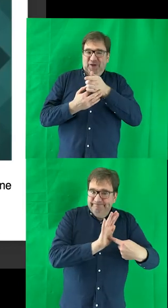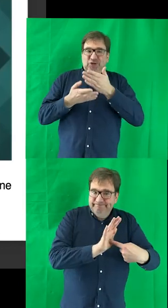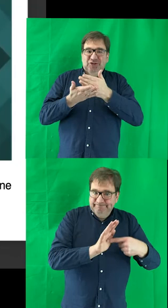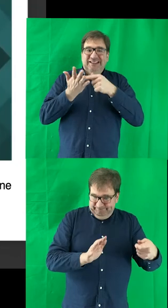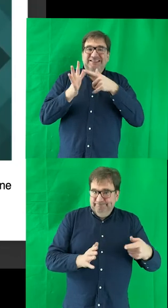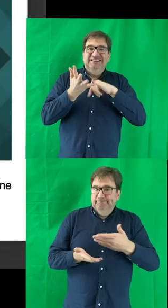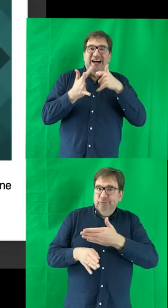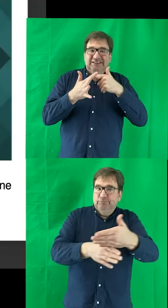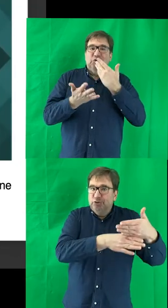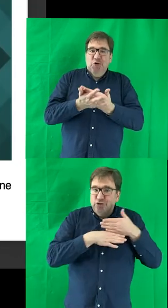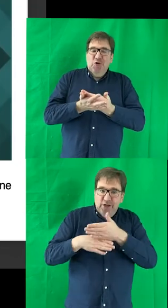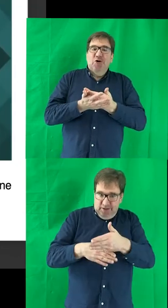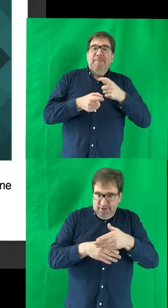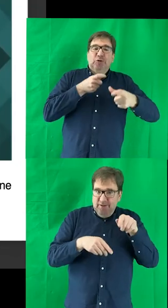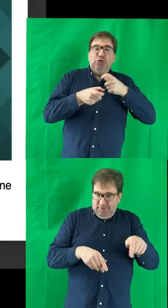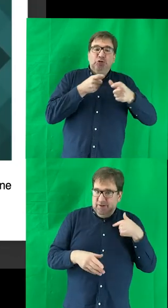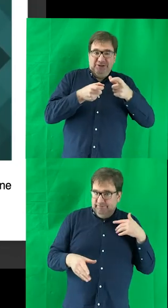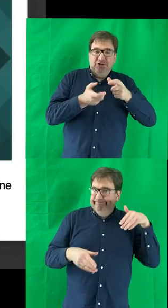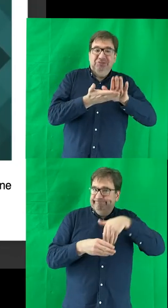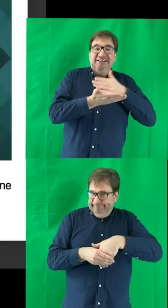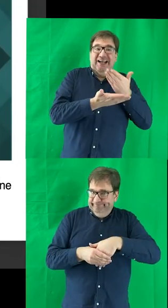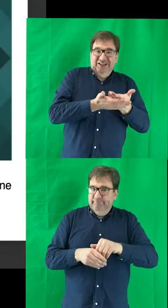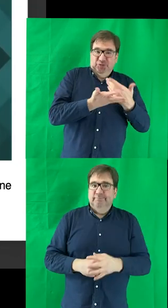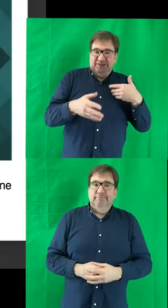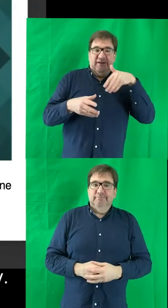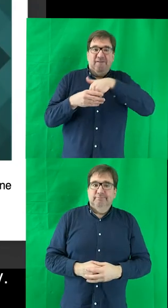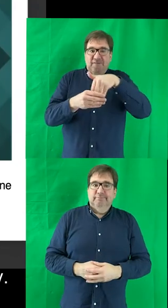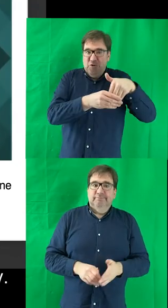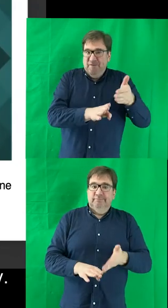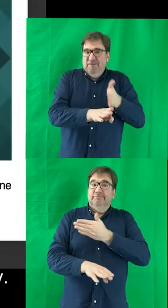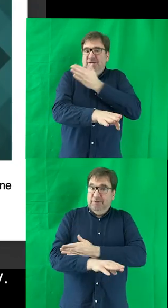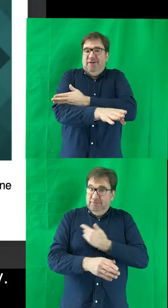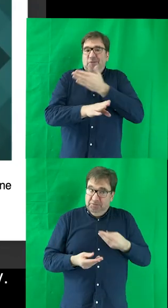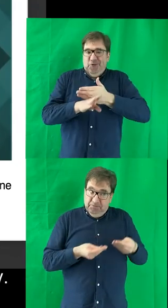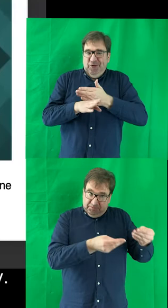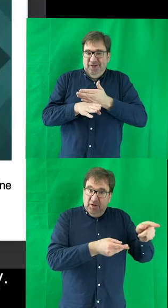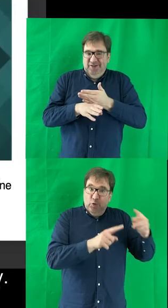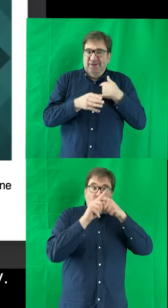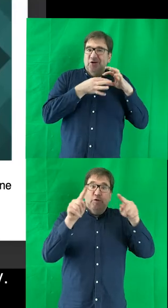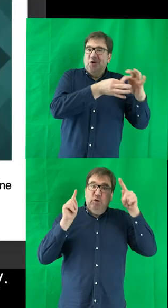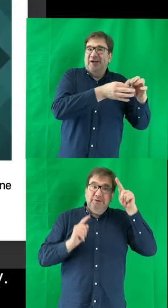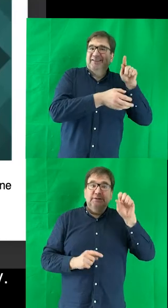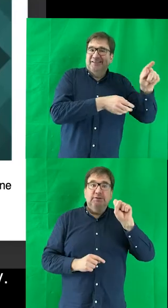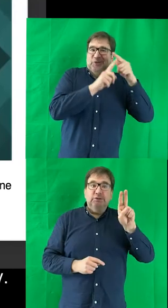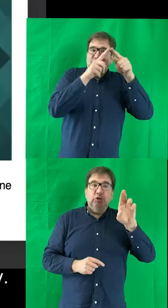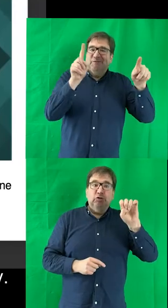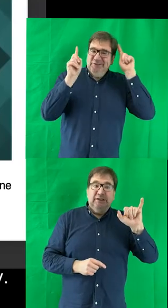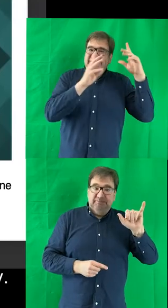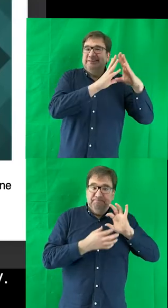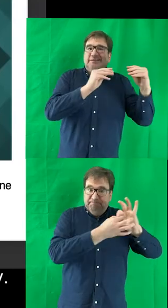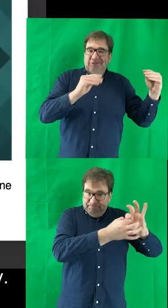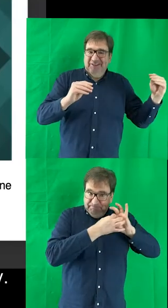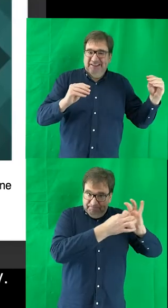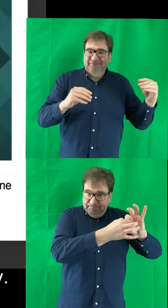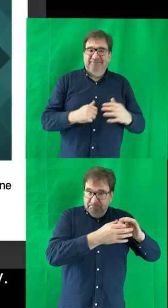shared task on machine translations that we are currently involved in, based on prior work also by our colleagues at the University